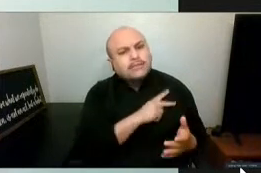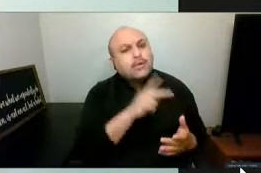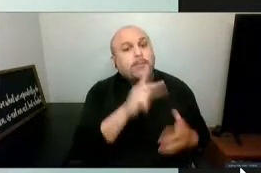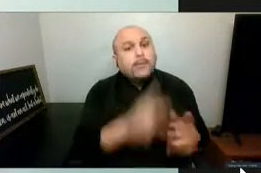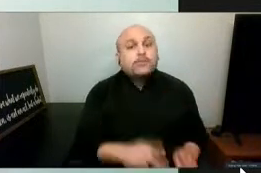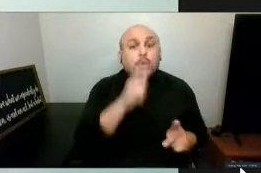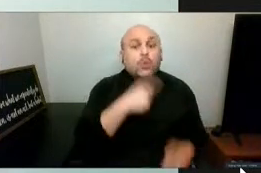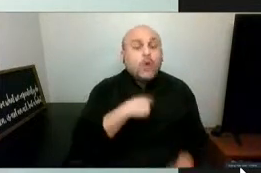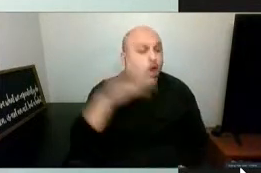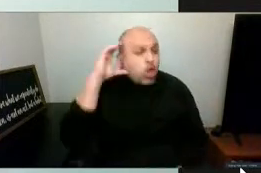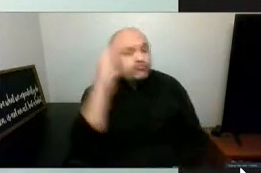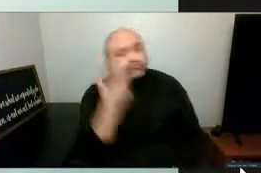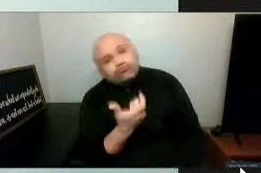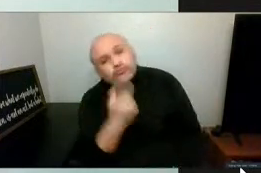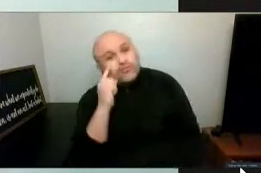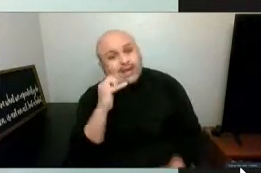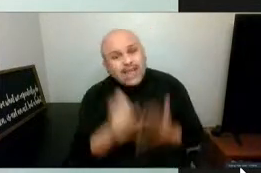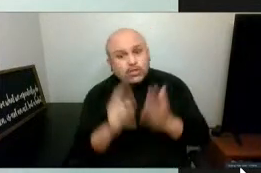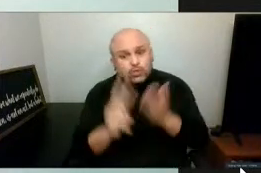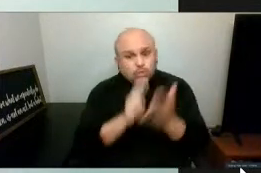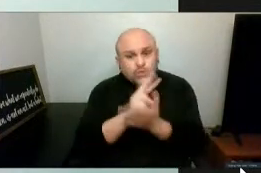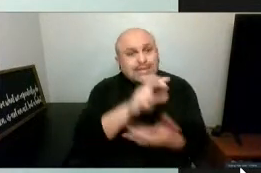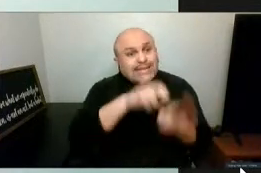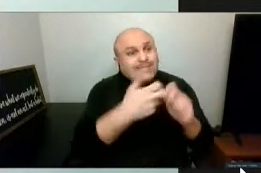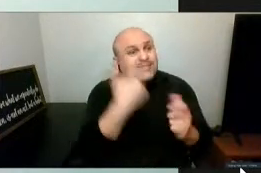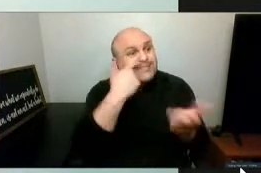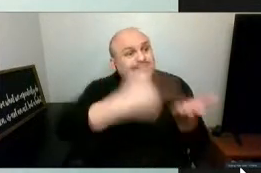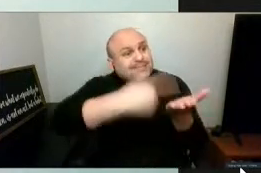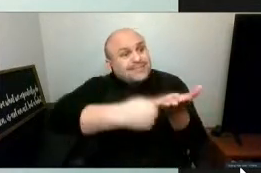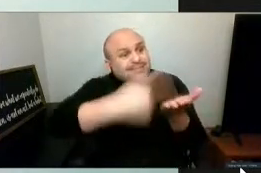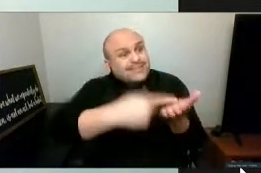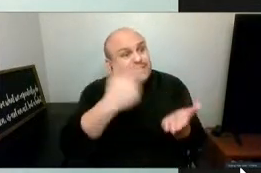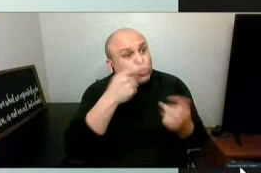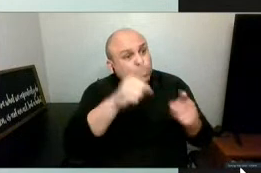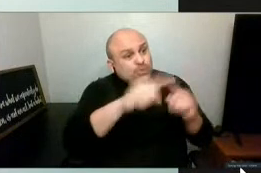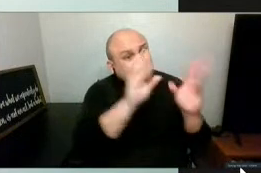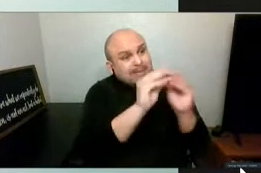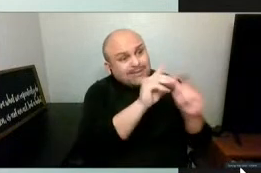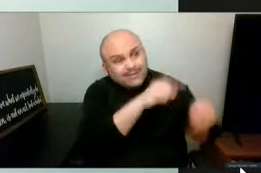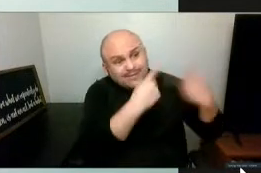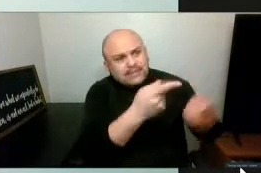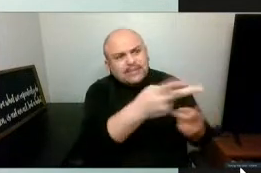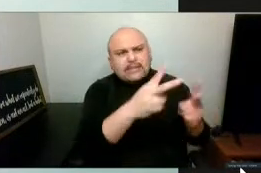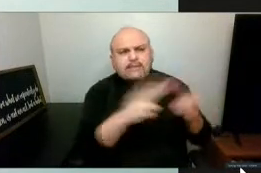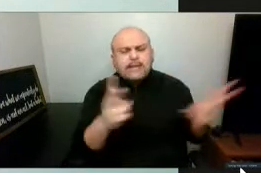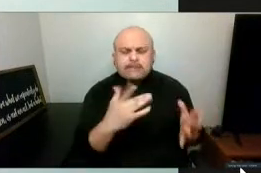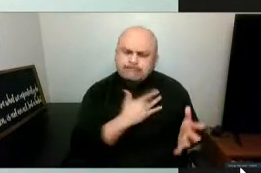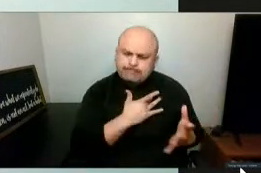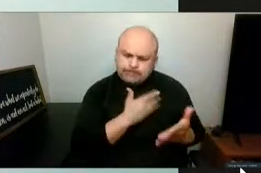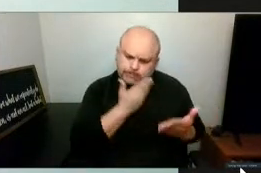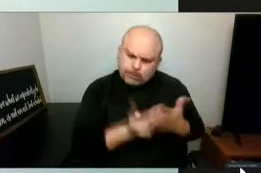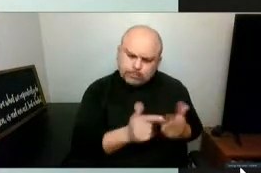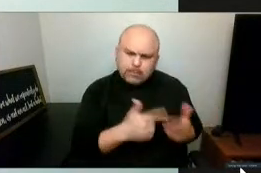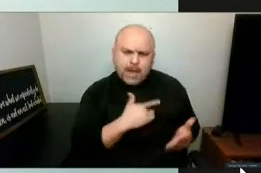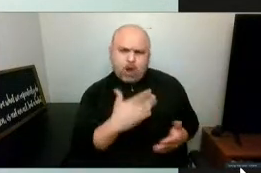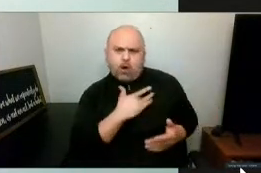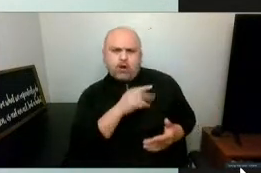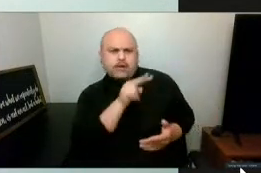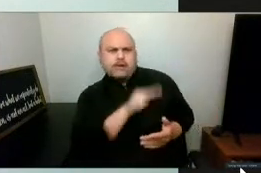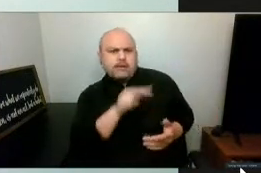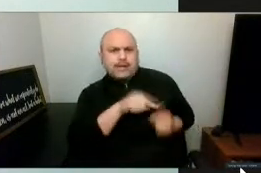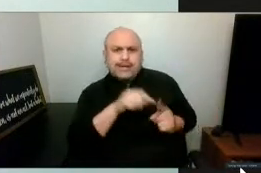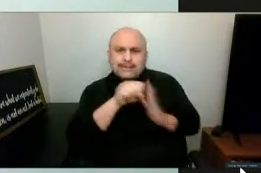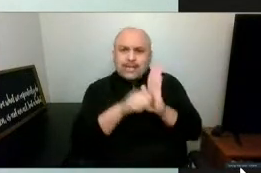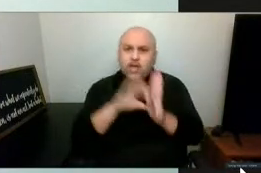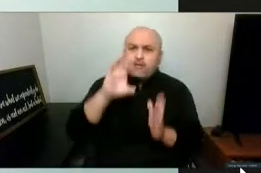hours, that the issues that you've discussed during the meeting so far are very near and dear to my heart in the state of Connecticut, as we address